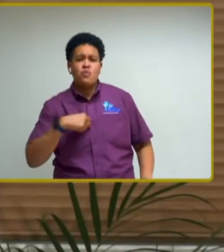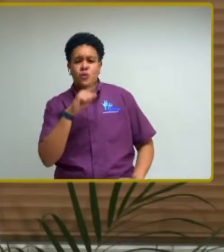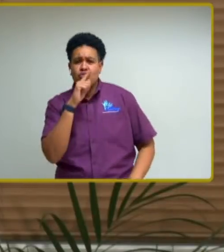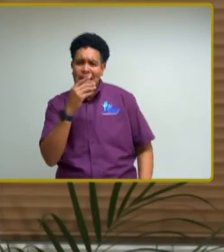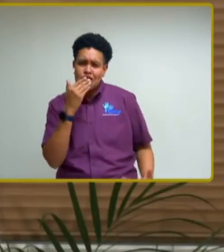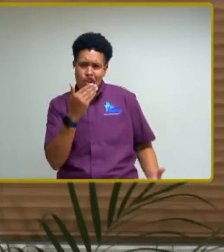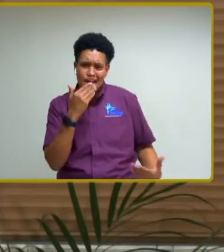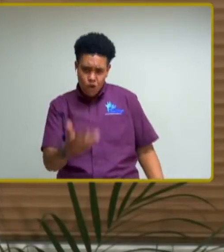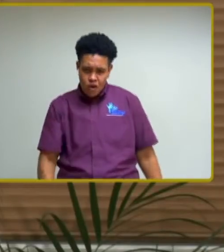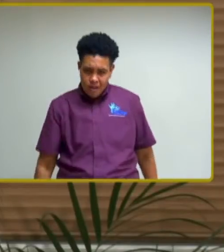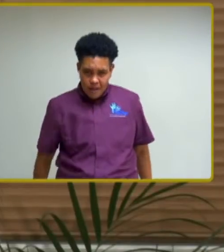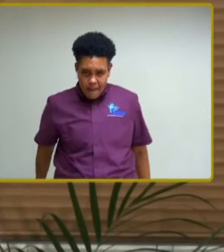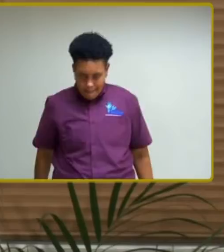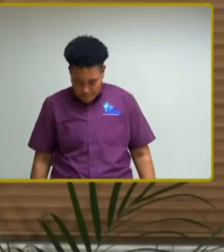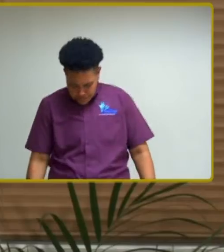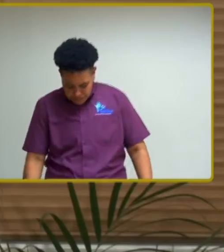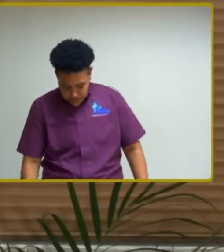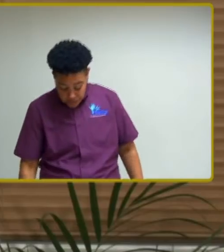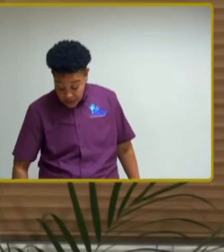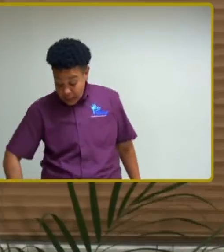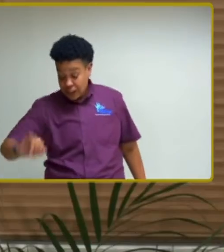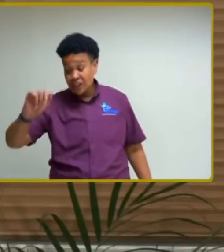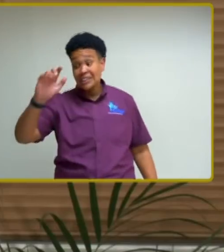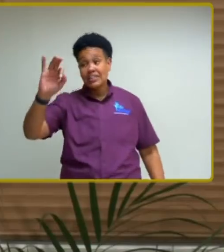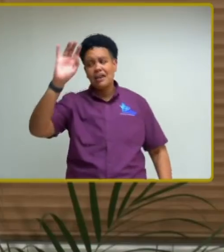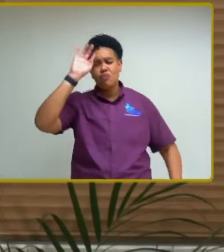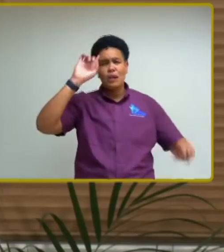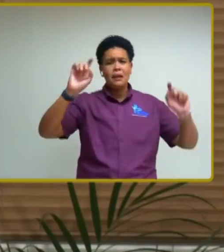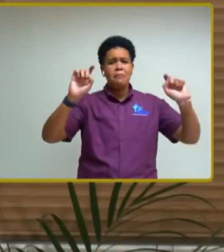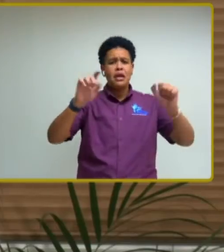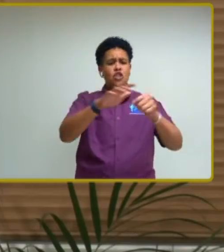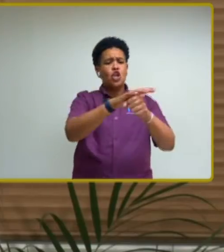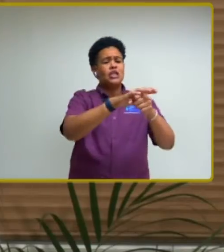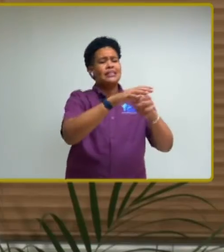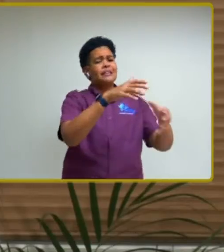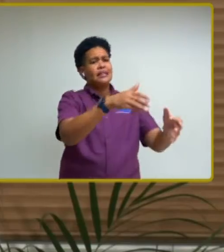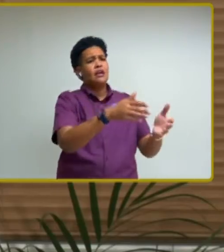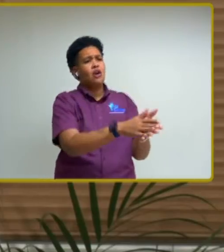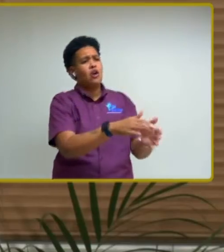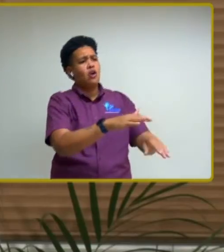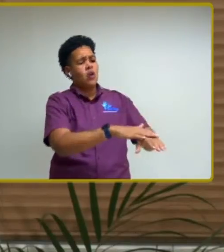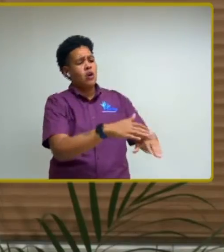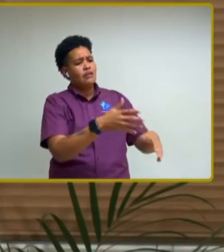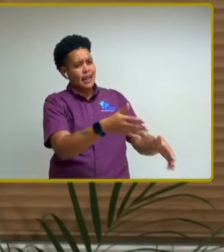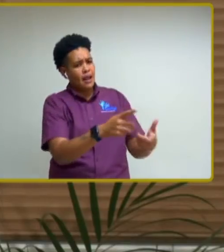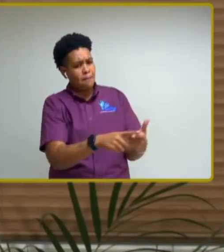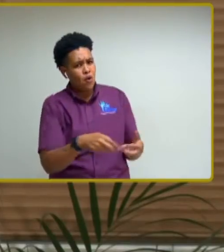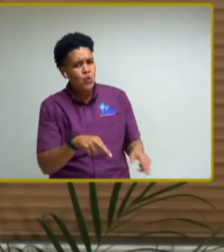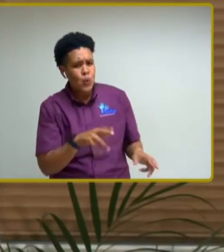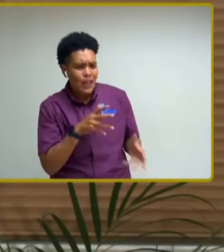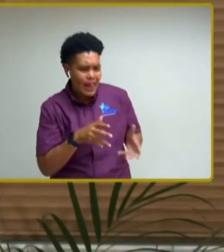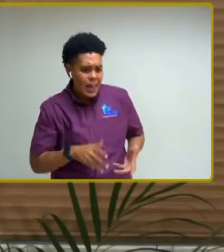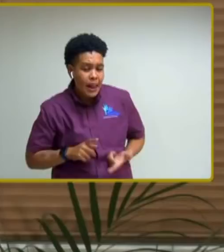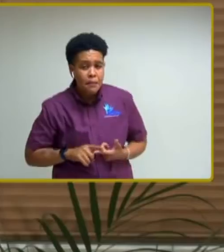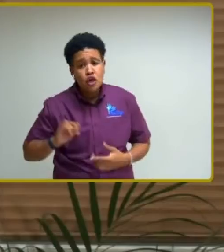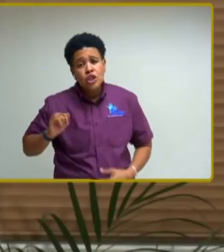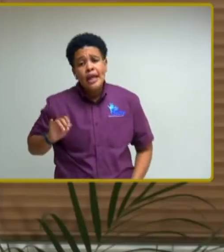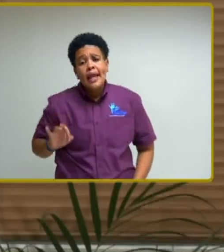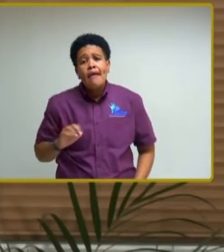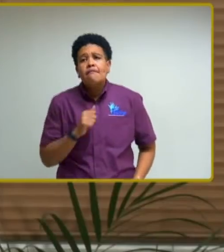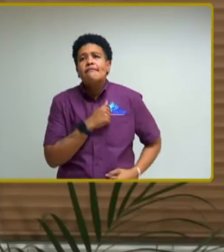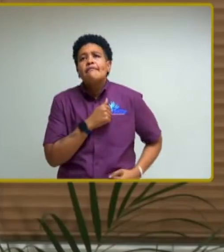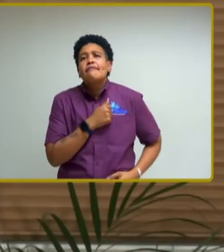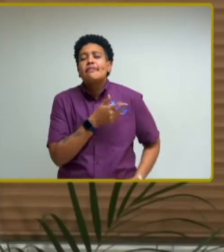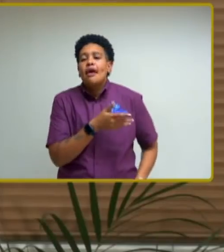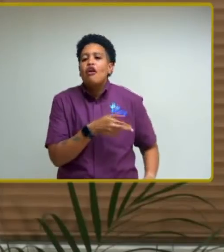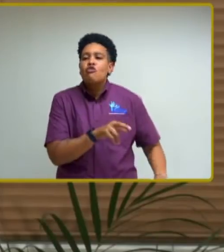grateful. So the JCF will manage the logistics on the compound as well as on the road, and the JDF.